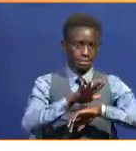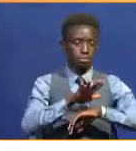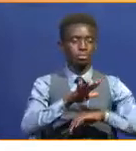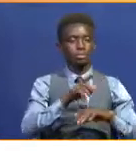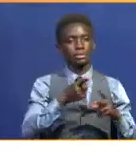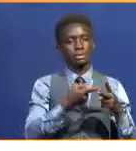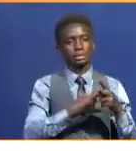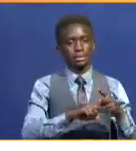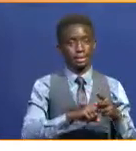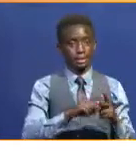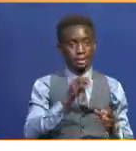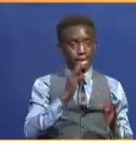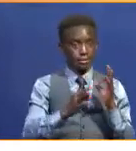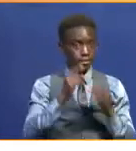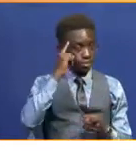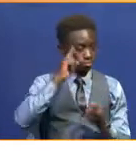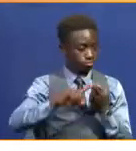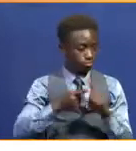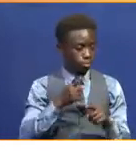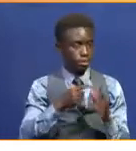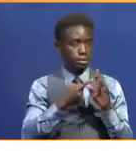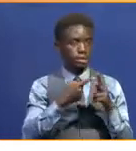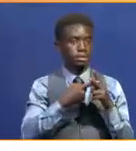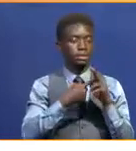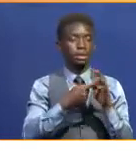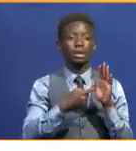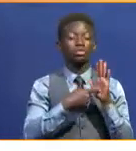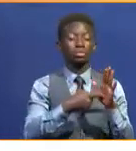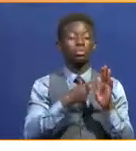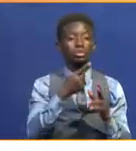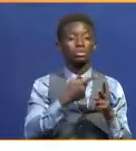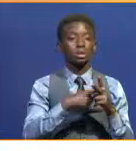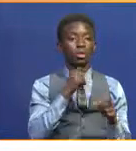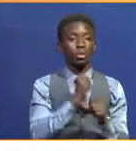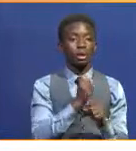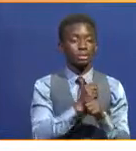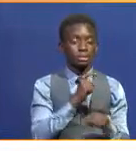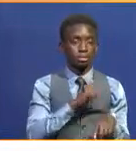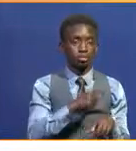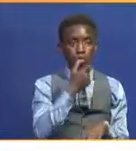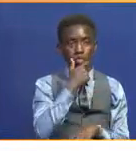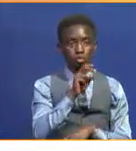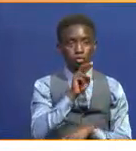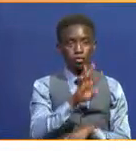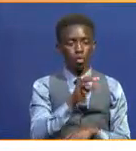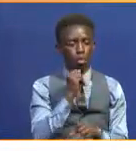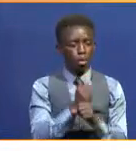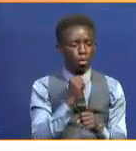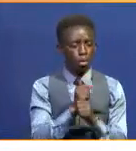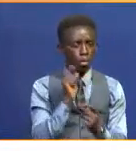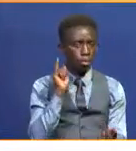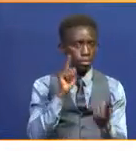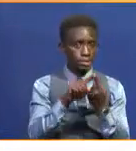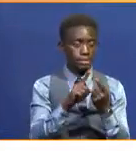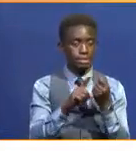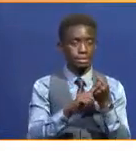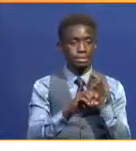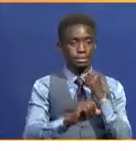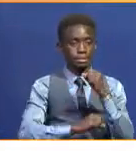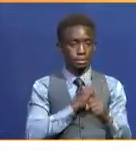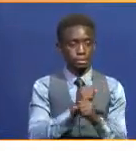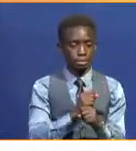about it, you start work when you're maybe 24. You work until you're 24, you work until you're 60. So that's 36